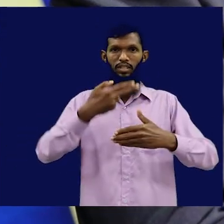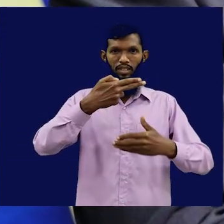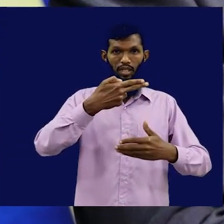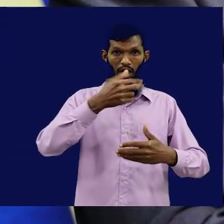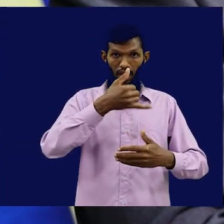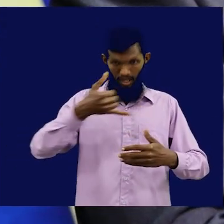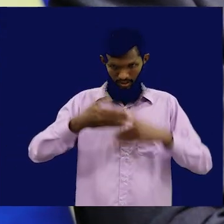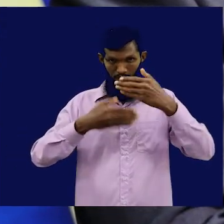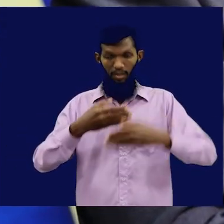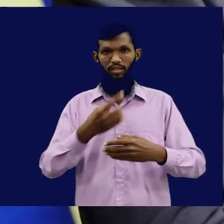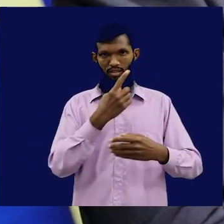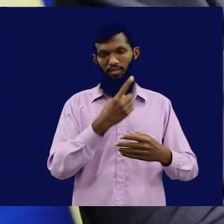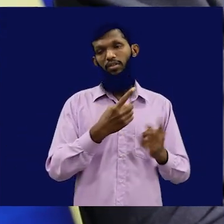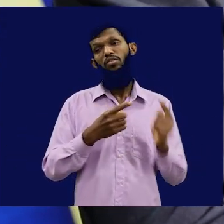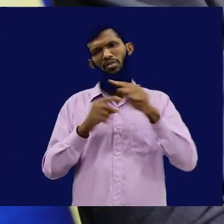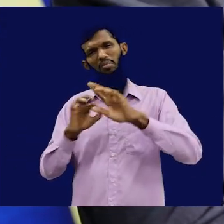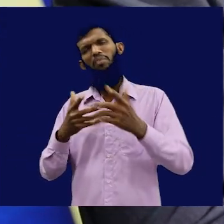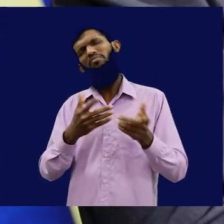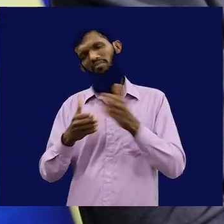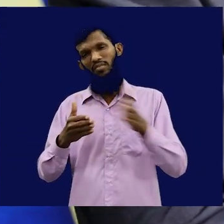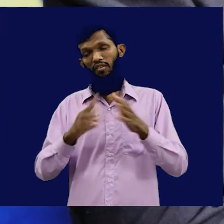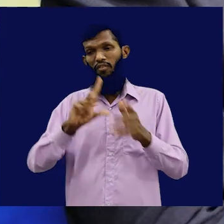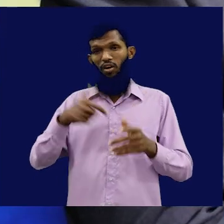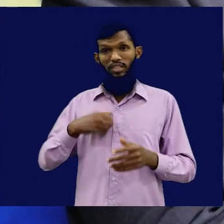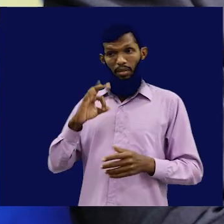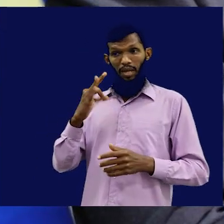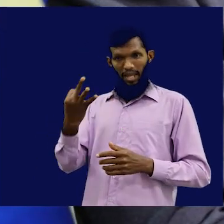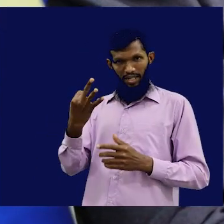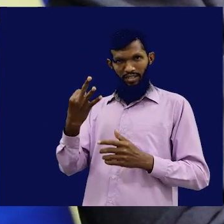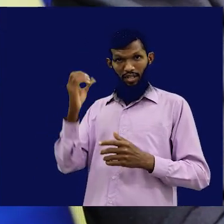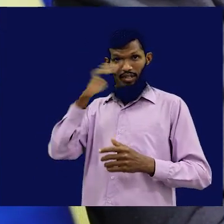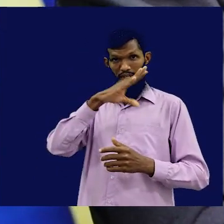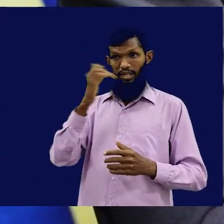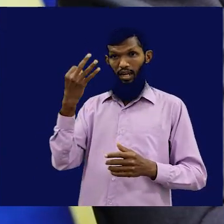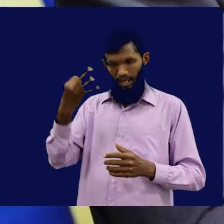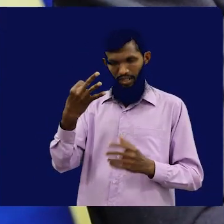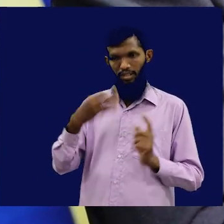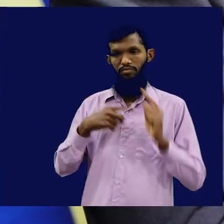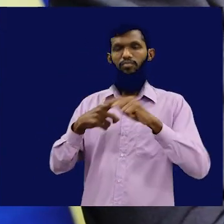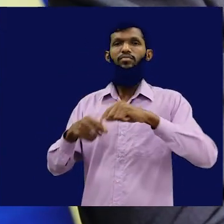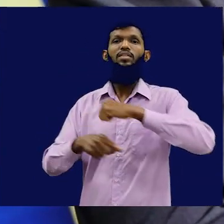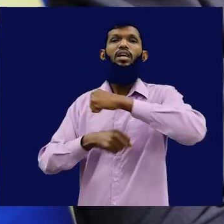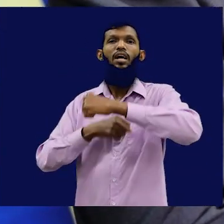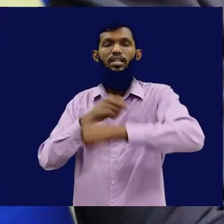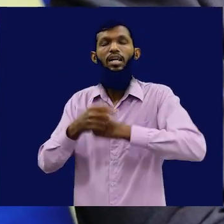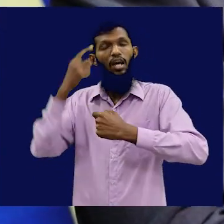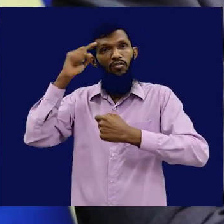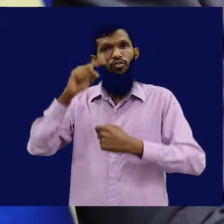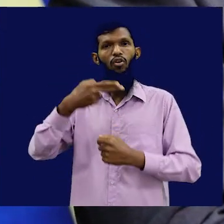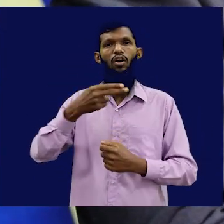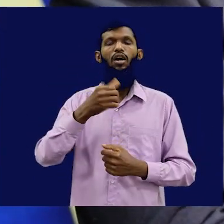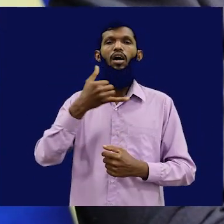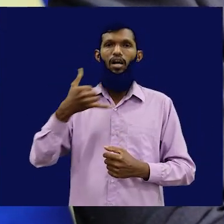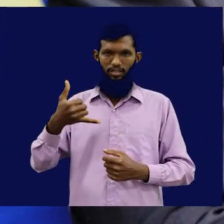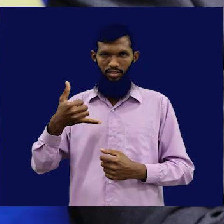pilgrim enters into Ihram again, this time with the intention of performing Hajj. This 8th day of Dhul Hijjah is the day of Tarwiyah or